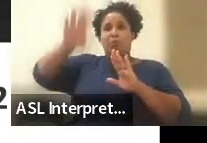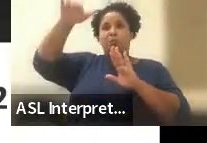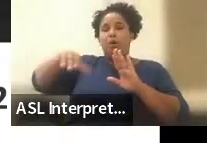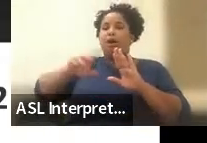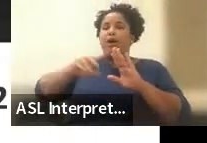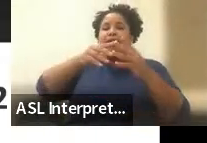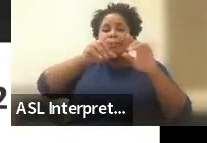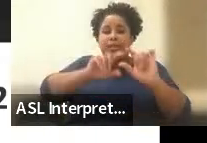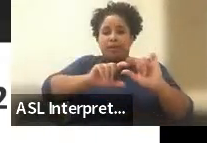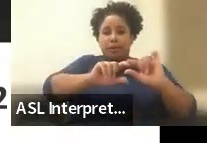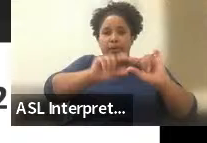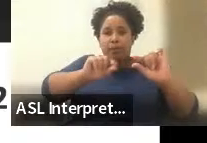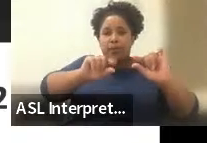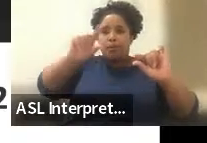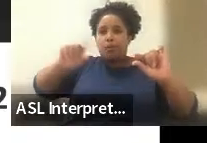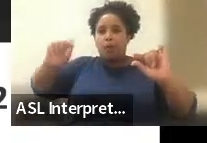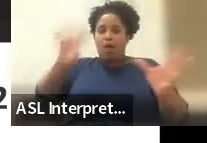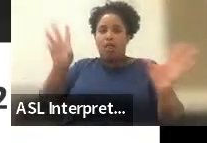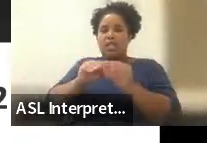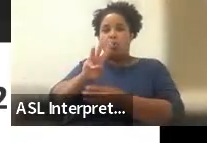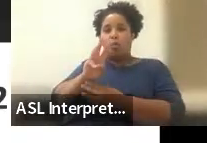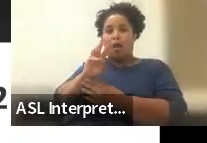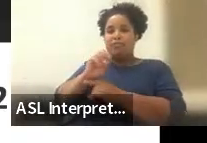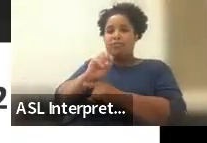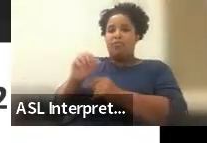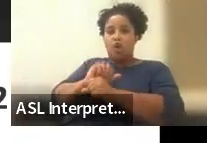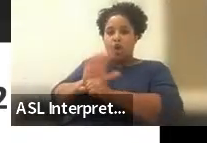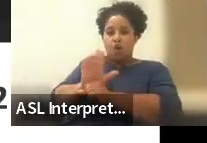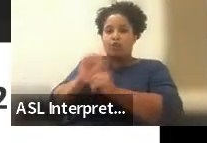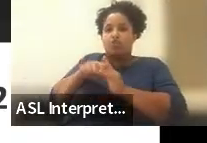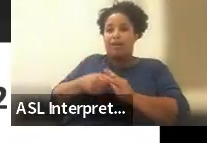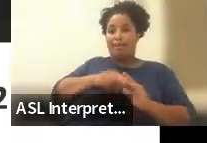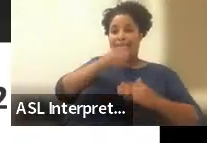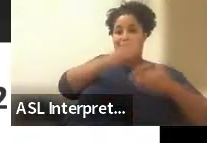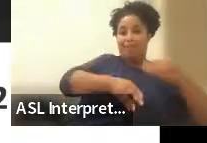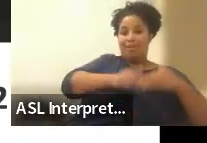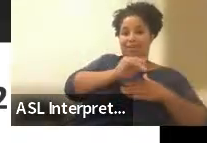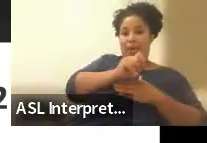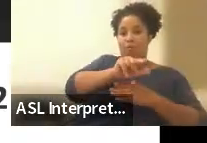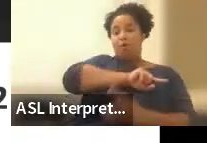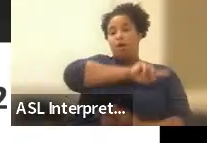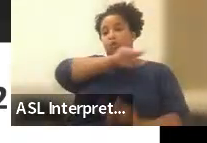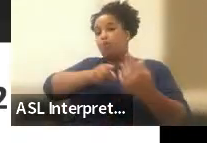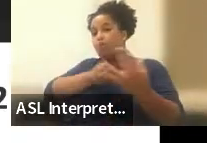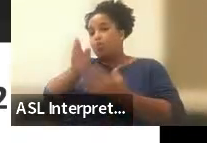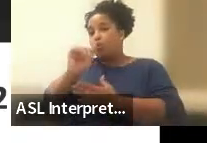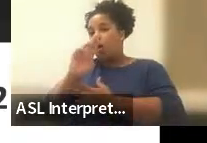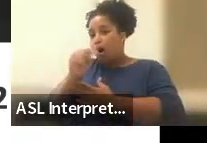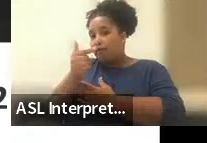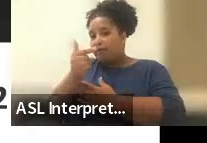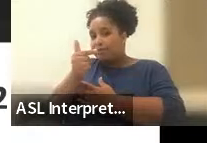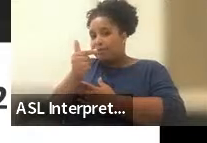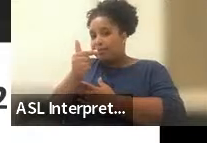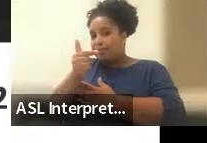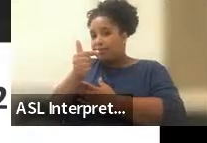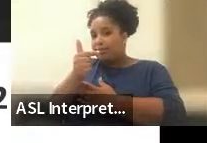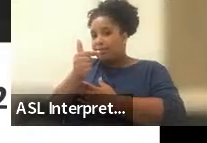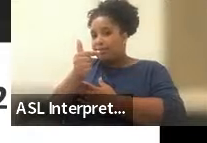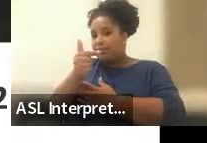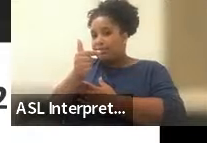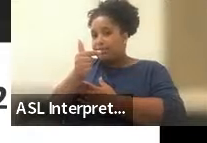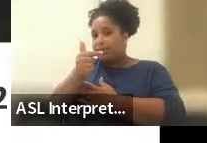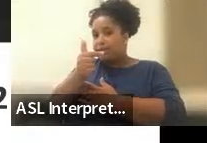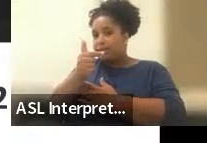a long wave that we had all the way from starting at the end of April through August. And